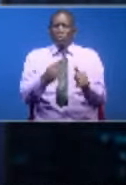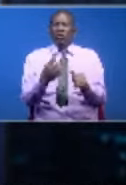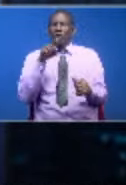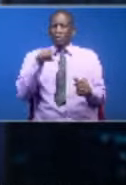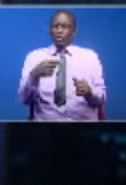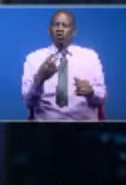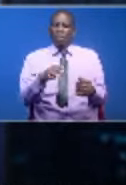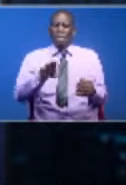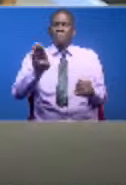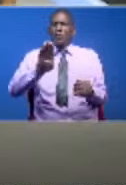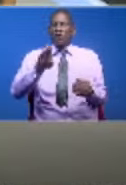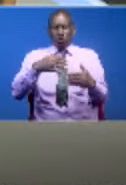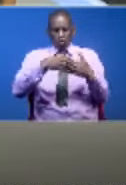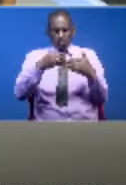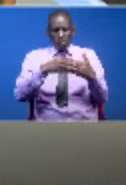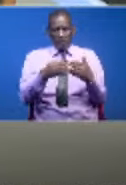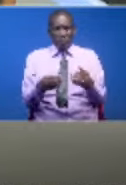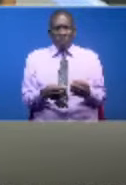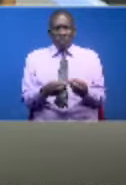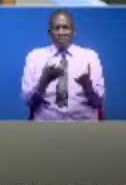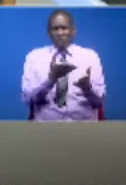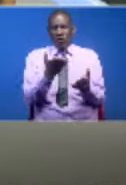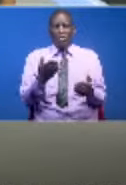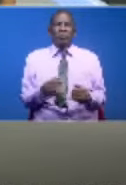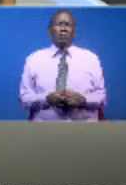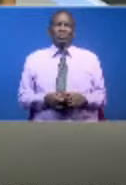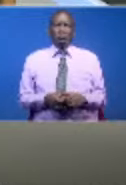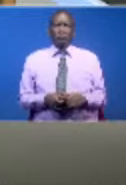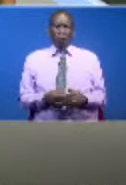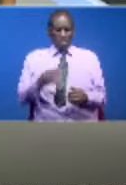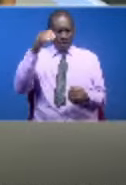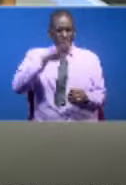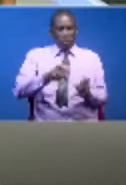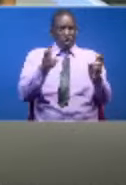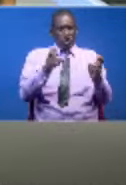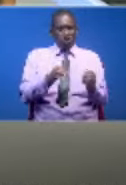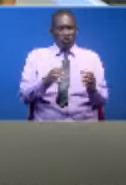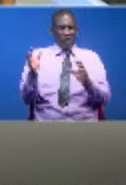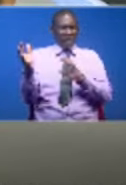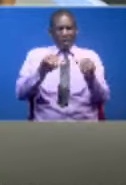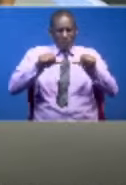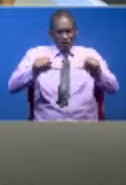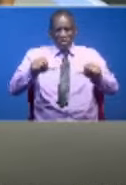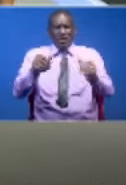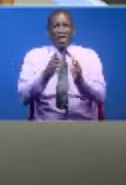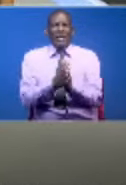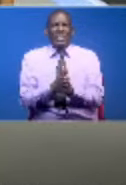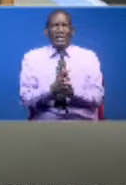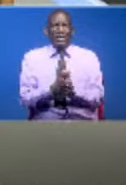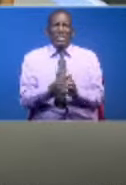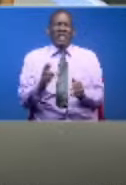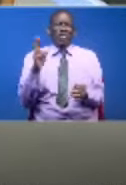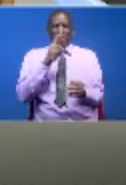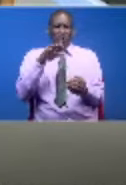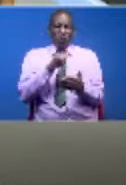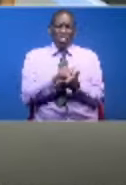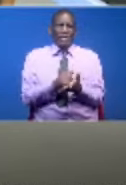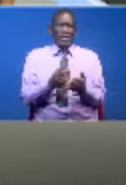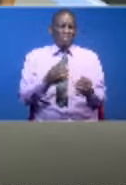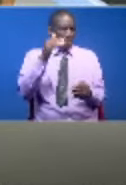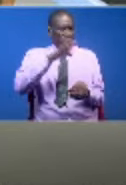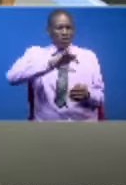$1.2 billion equivalent, most of it in local currency. Wonderful. I'll be coming back on the issue of climate resilience and the risk on that side. But let me come to